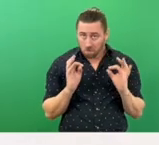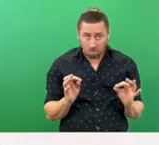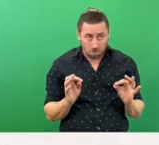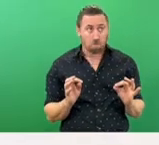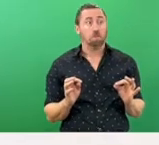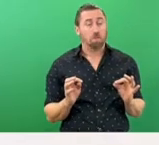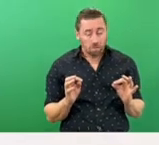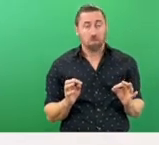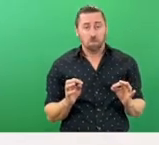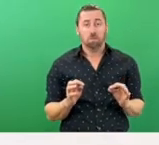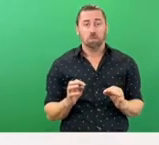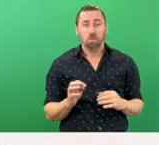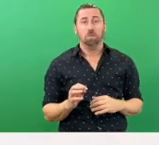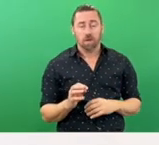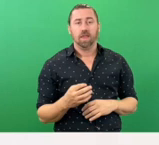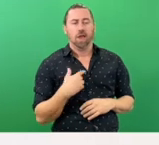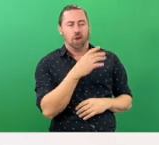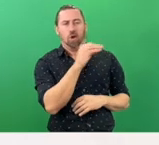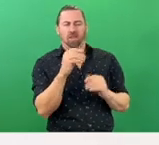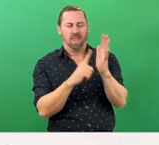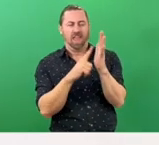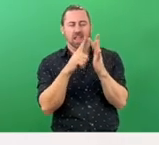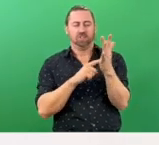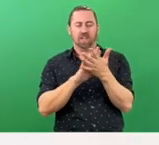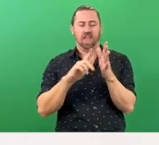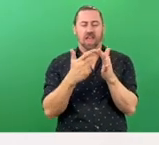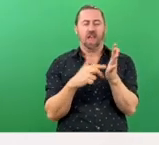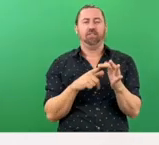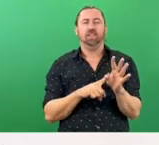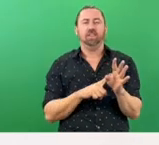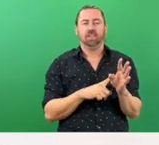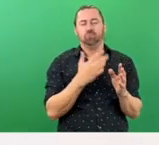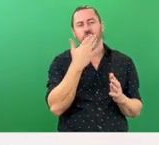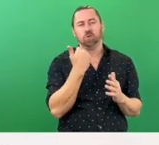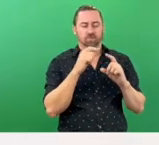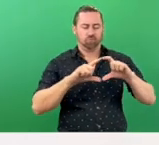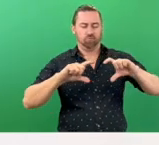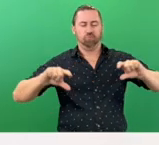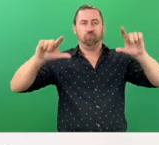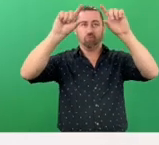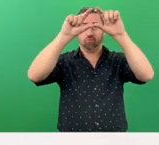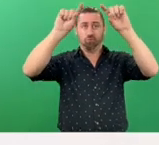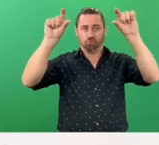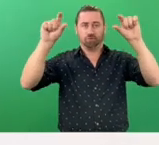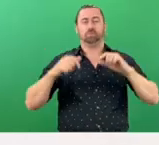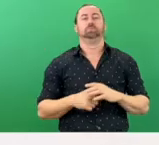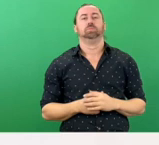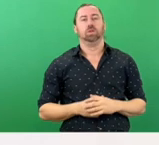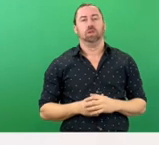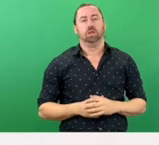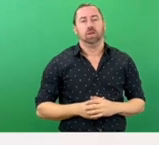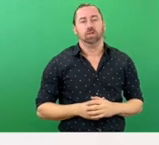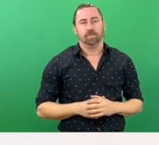let's all of us bring in a little bit of L.J. Harvey's beautiful carving too. So I'm going to start with that frame, and then I'm